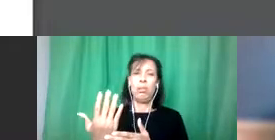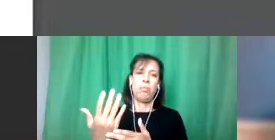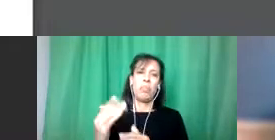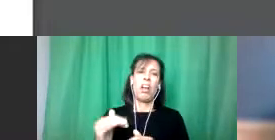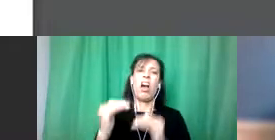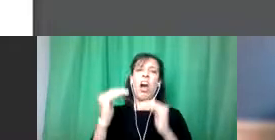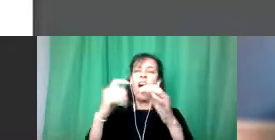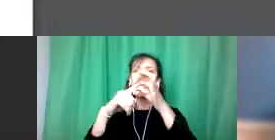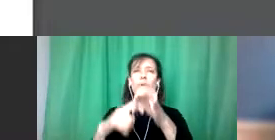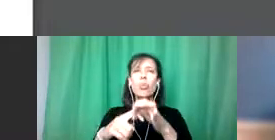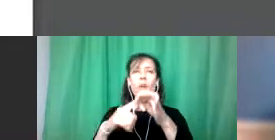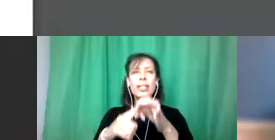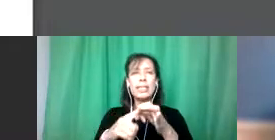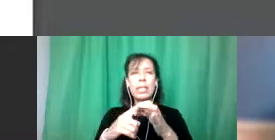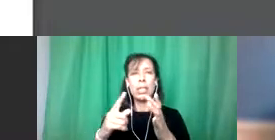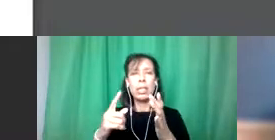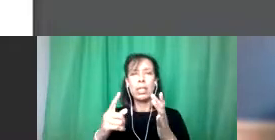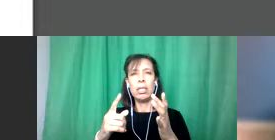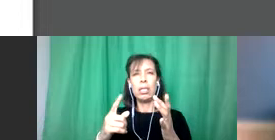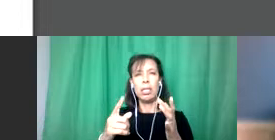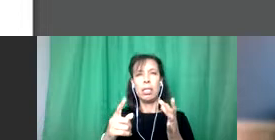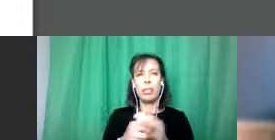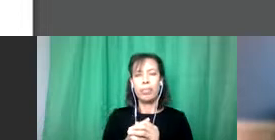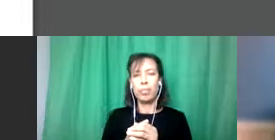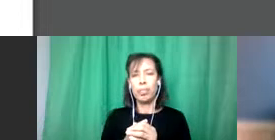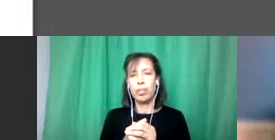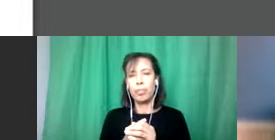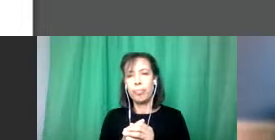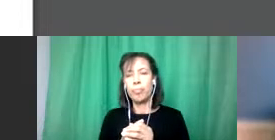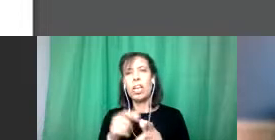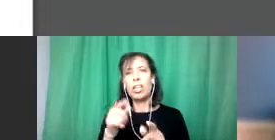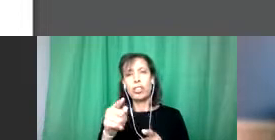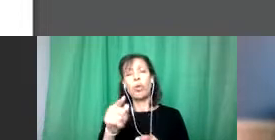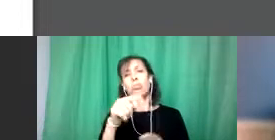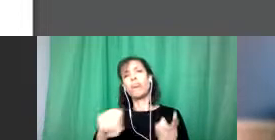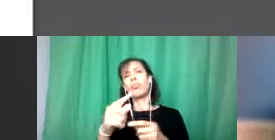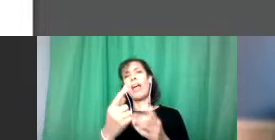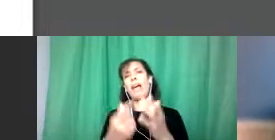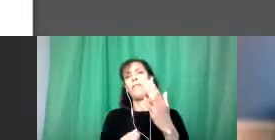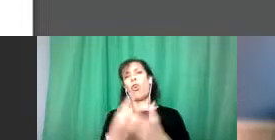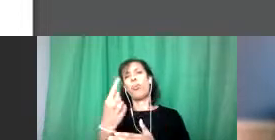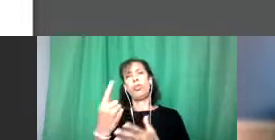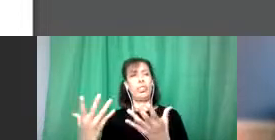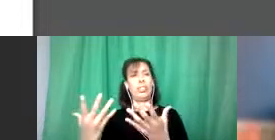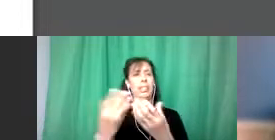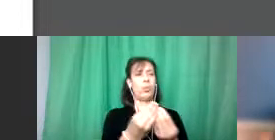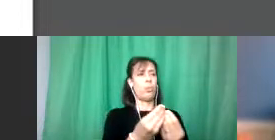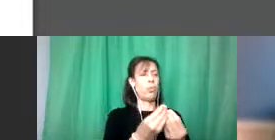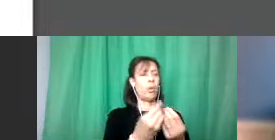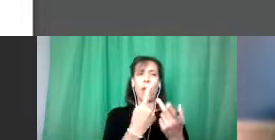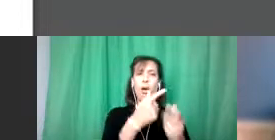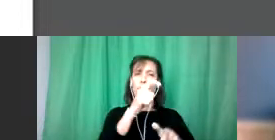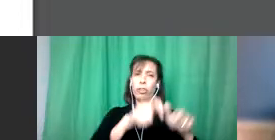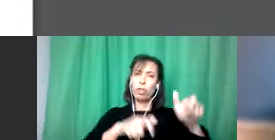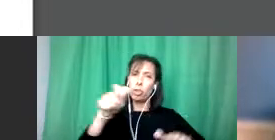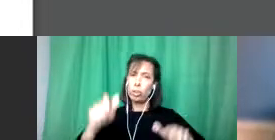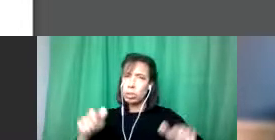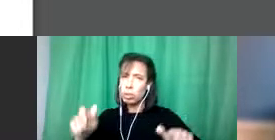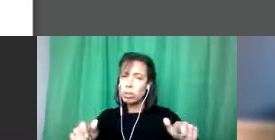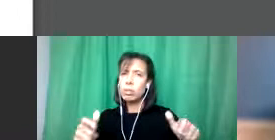you'll look at high quality examples, and you'll have an opportunity with your peers to identify what the features,